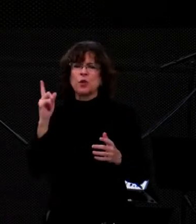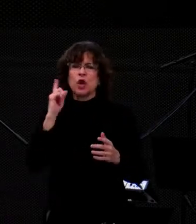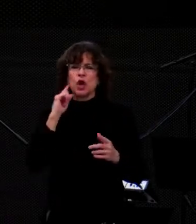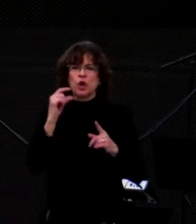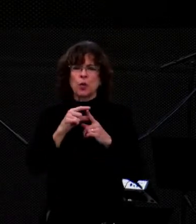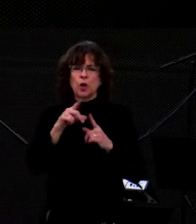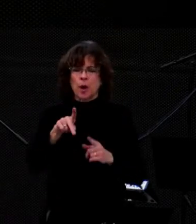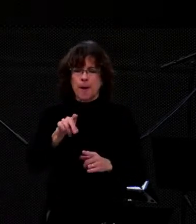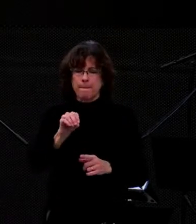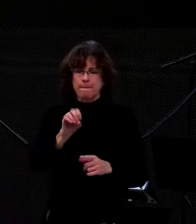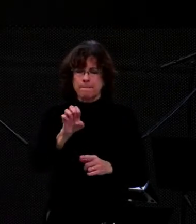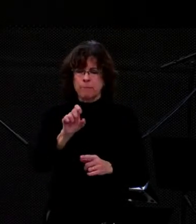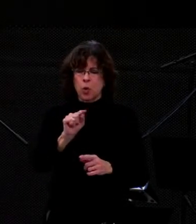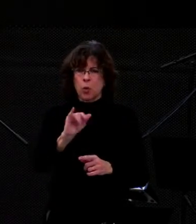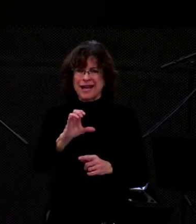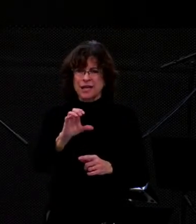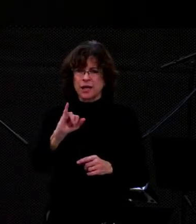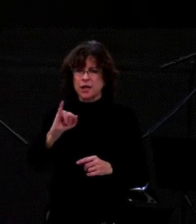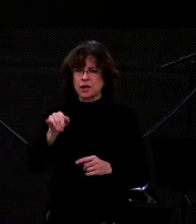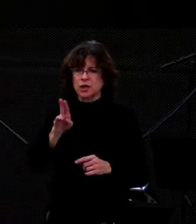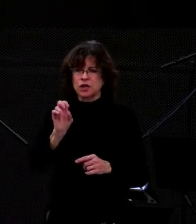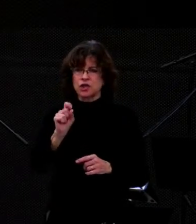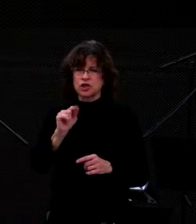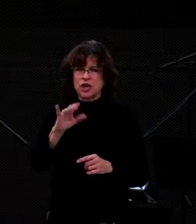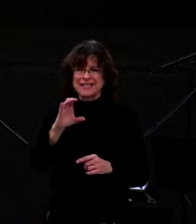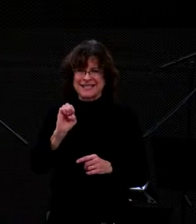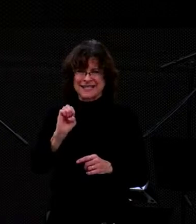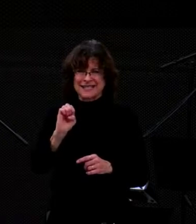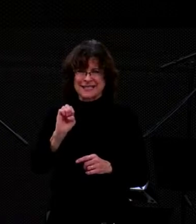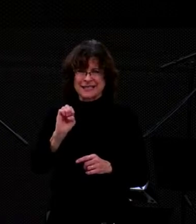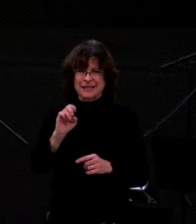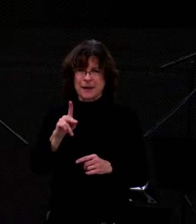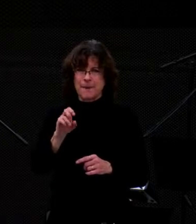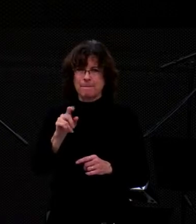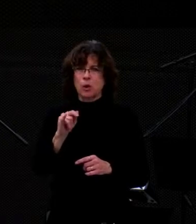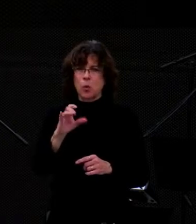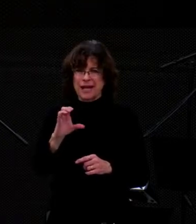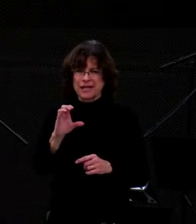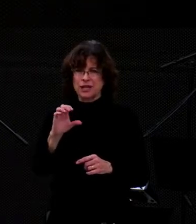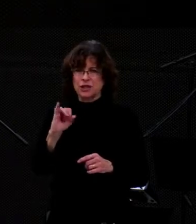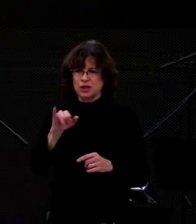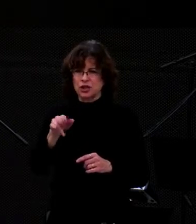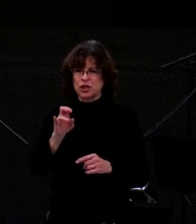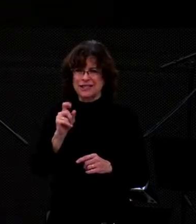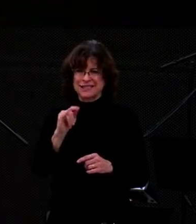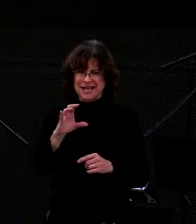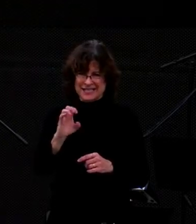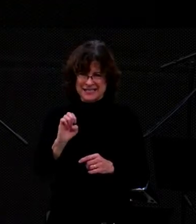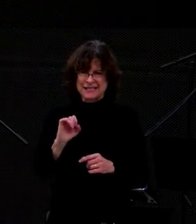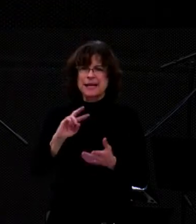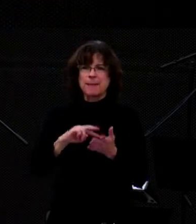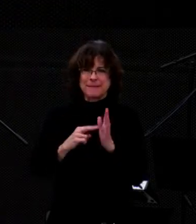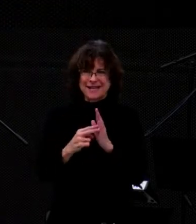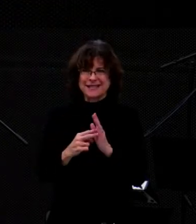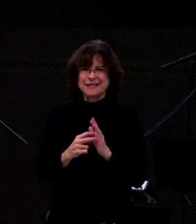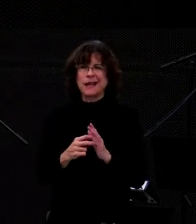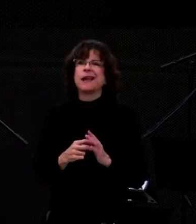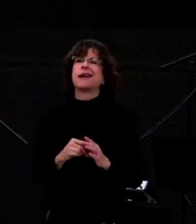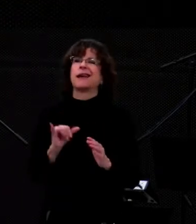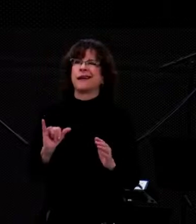justice? I can't think of a story where it's more satisfying than this one, right? Hang Haman on